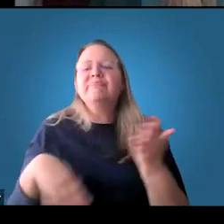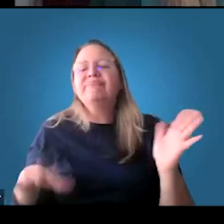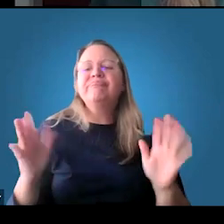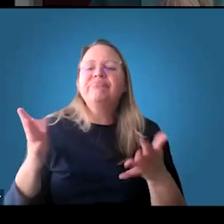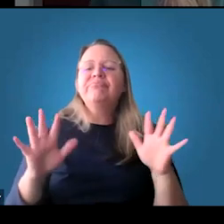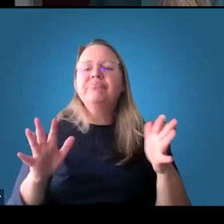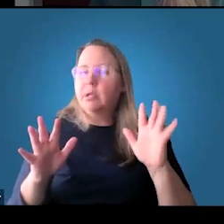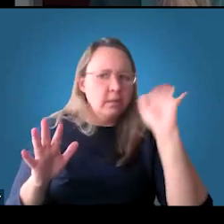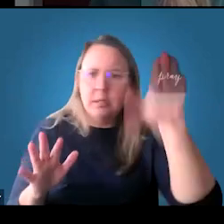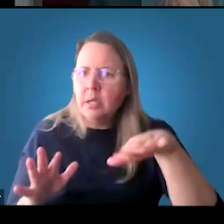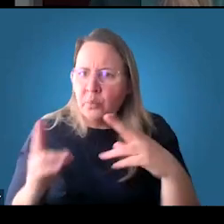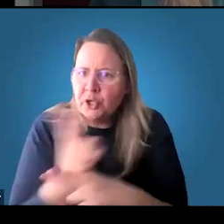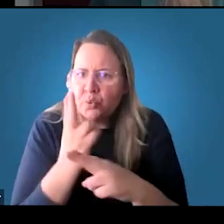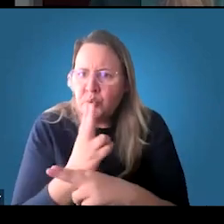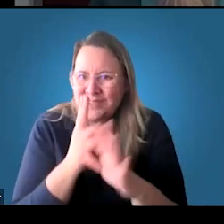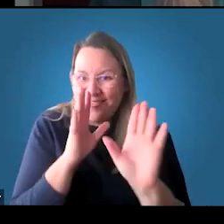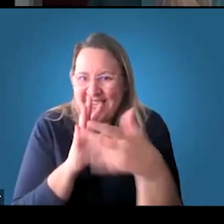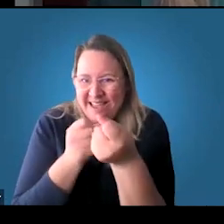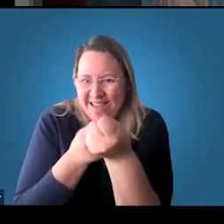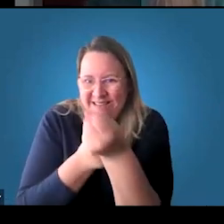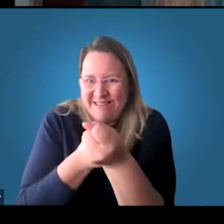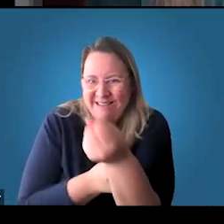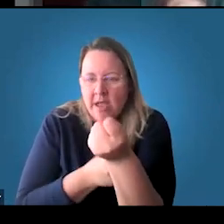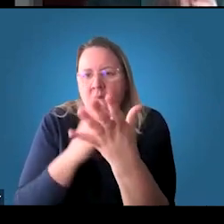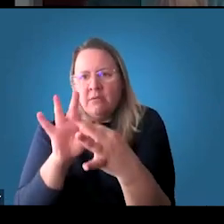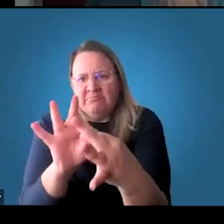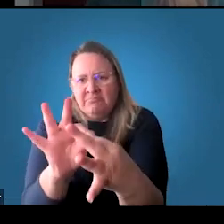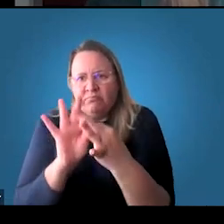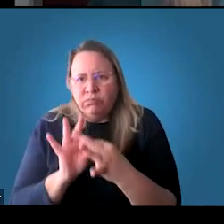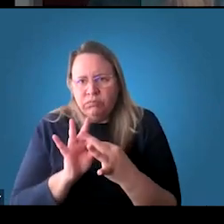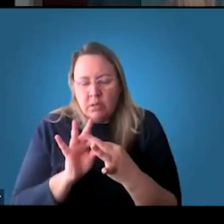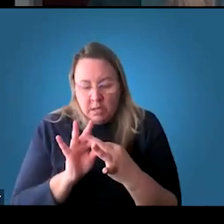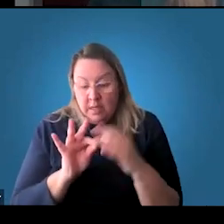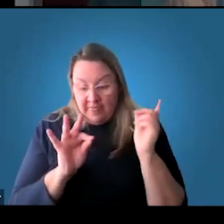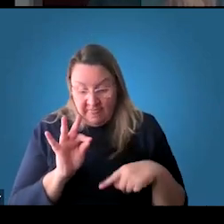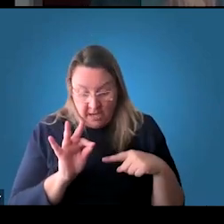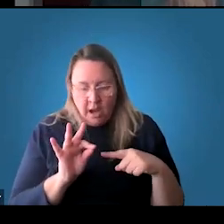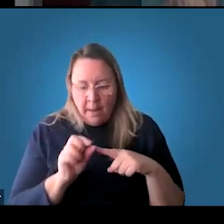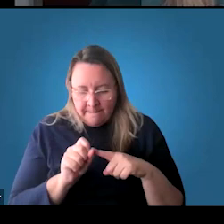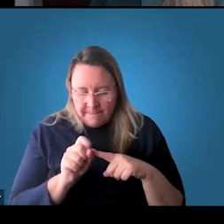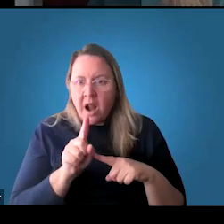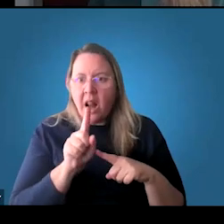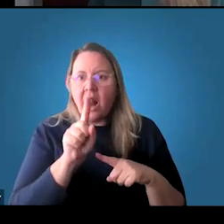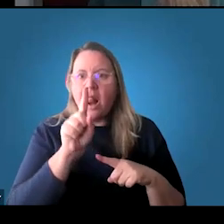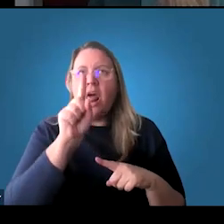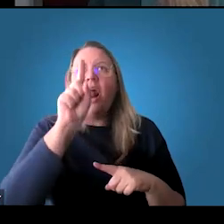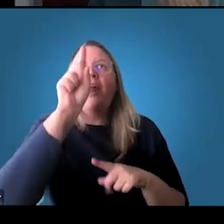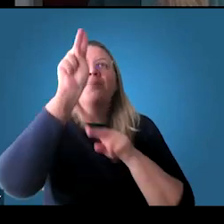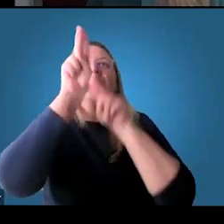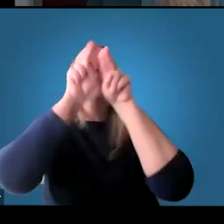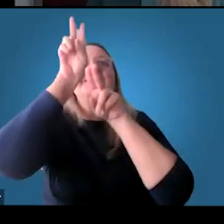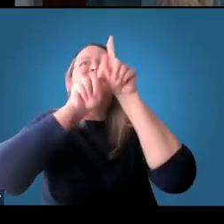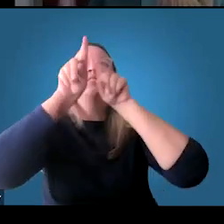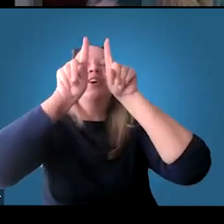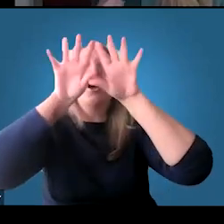as a decision-making tool and a compass, pointing us towards which metrics will be most meaningful to an evaluation